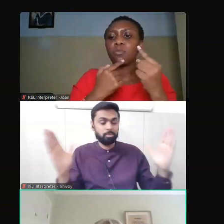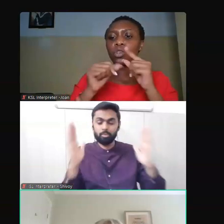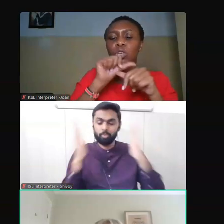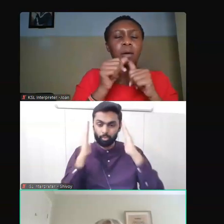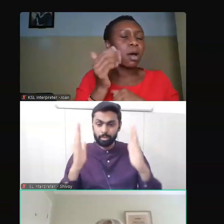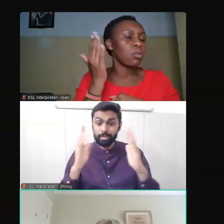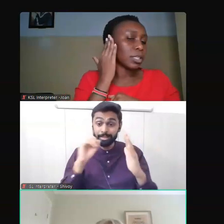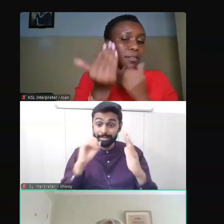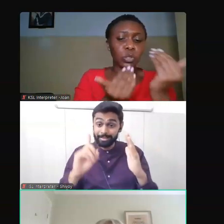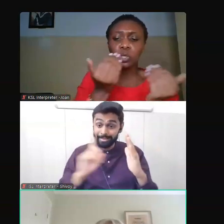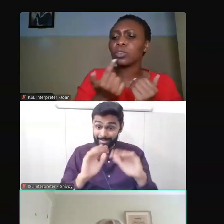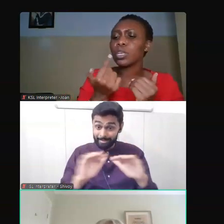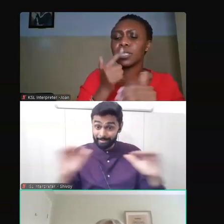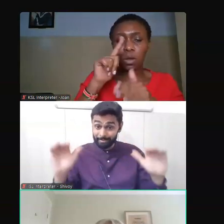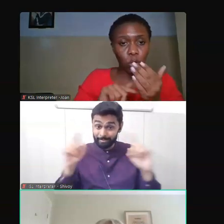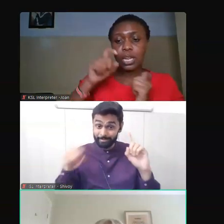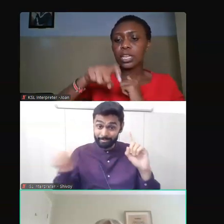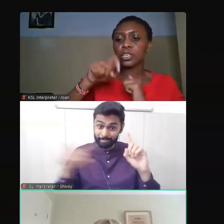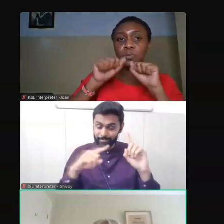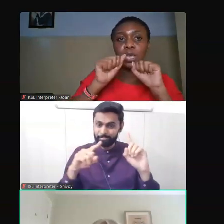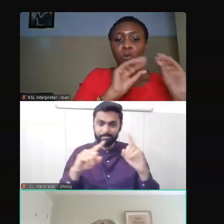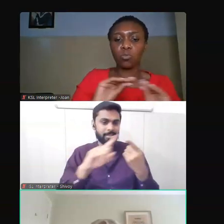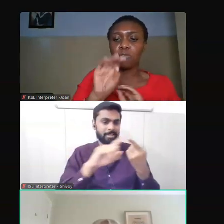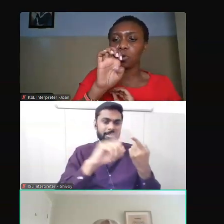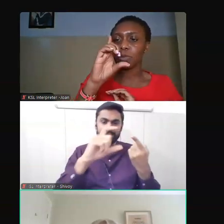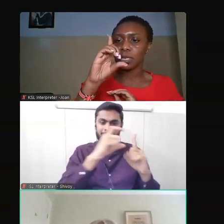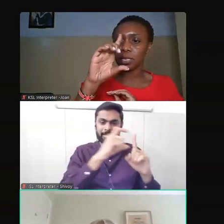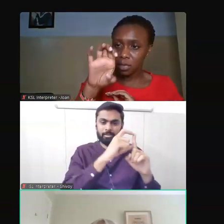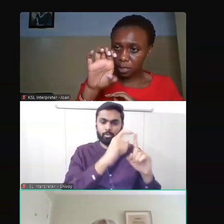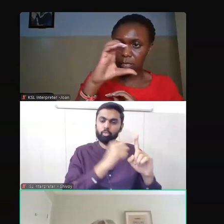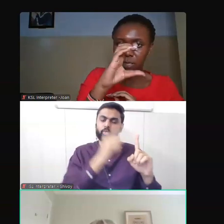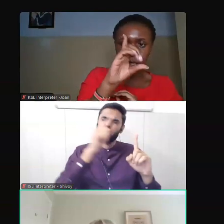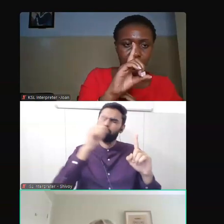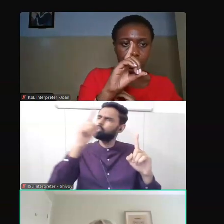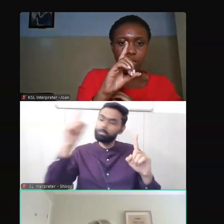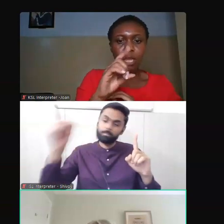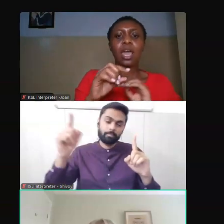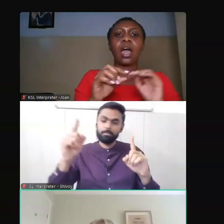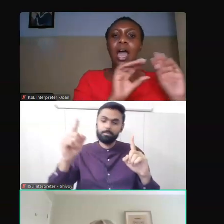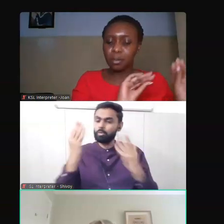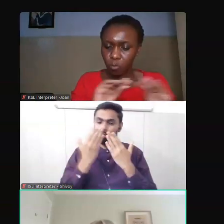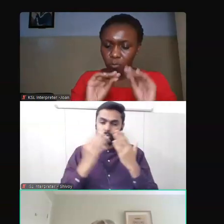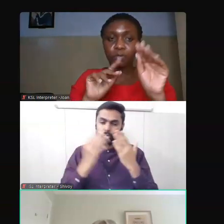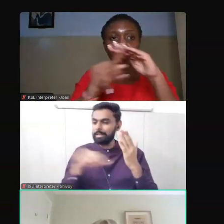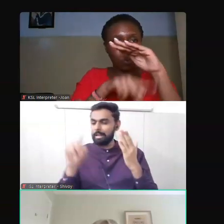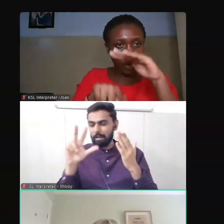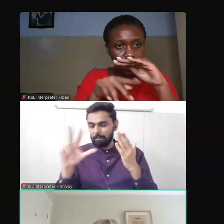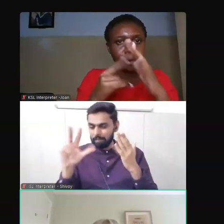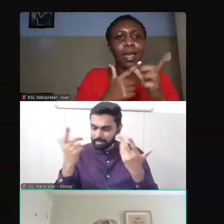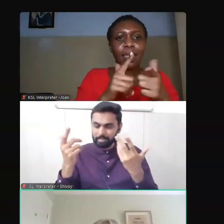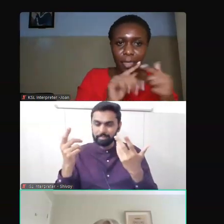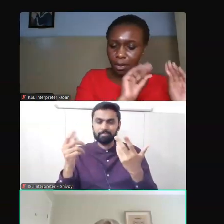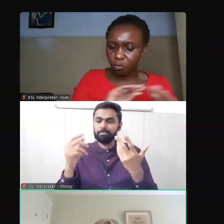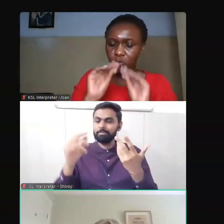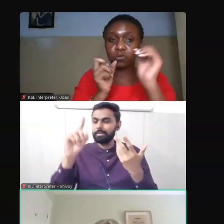children, we're saying that they should be able to go from ECD and go all the way through primary school and all the way up into secondary school